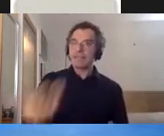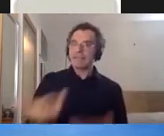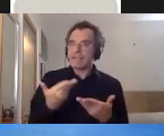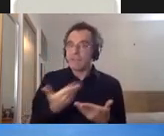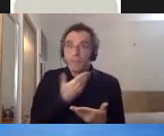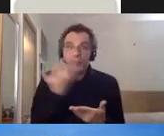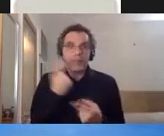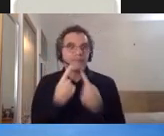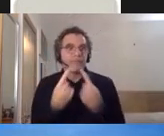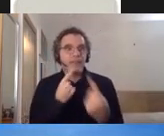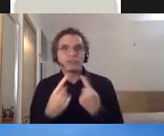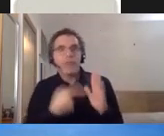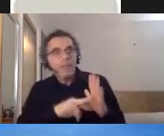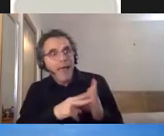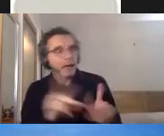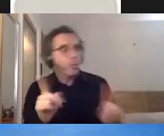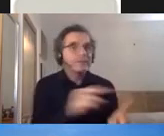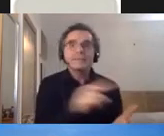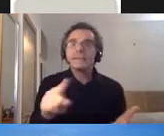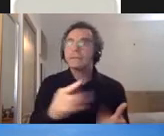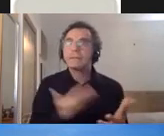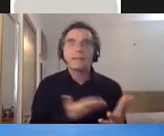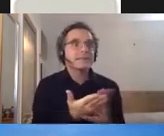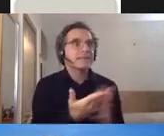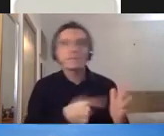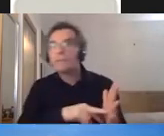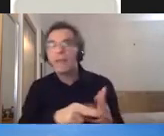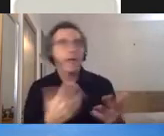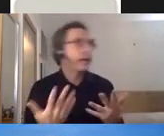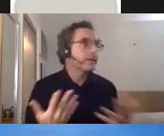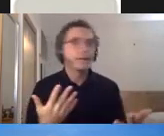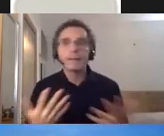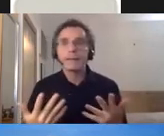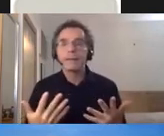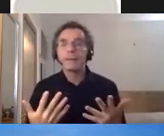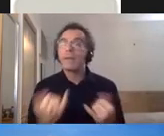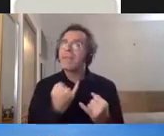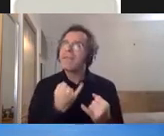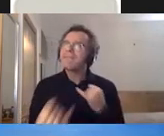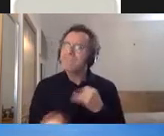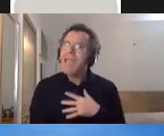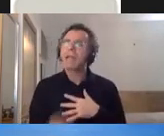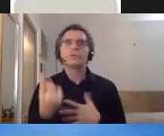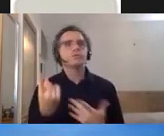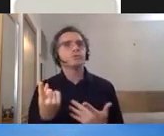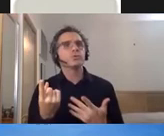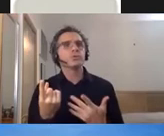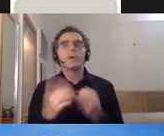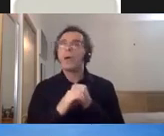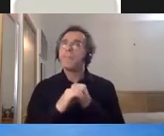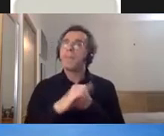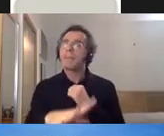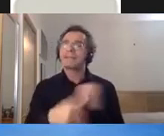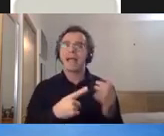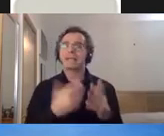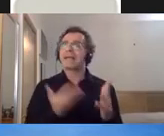existence of the plans. By failing to successfully publicize accessibility plans, schools are in very real